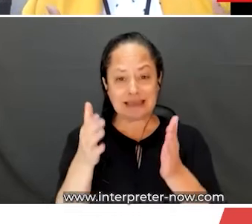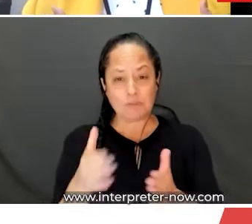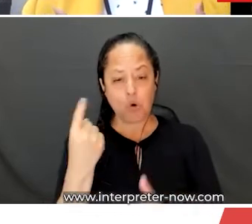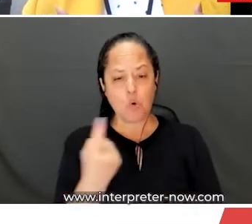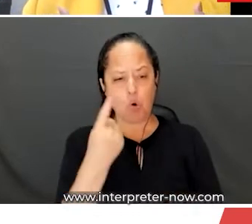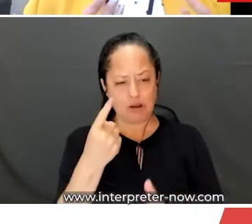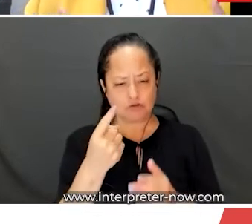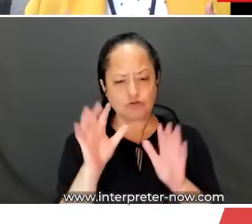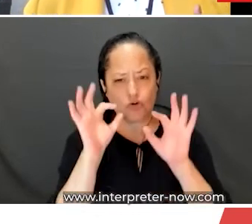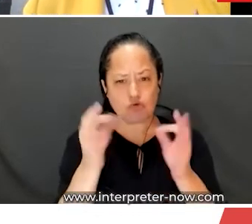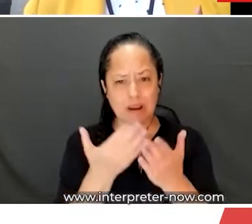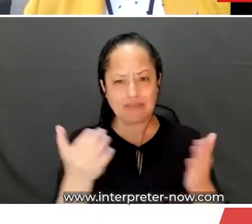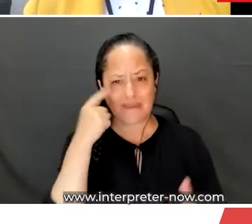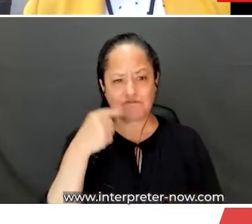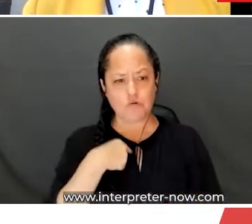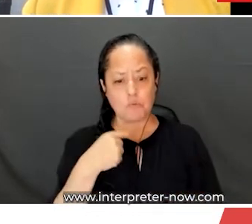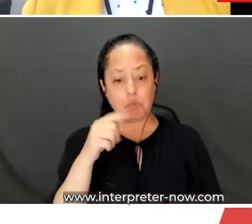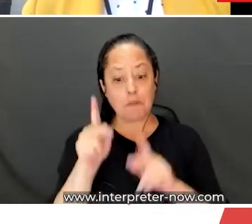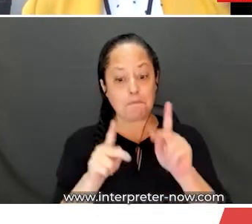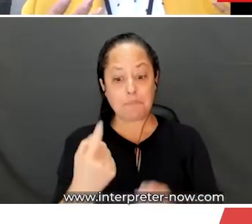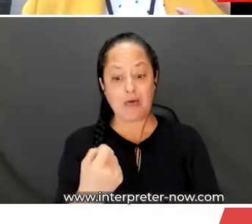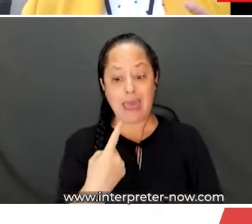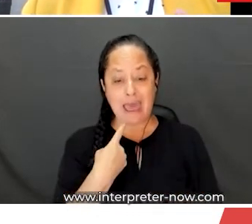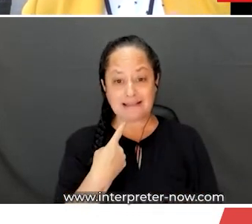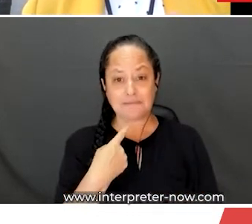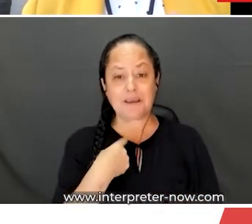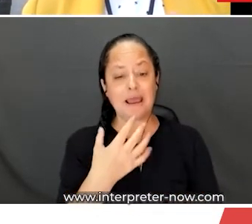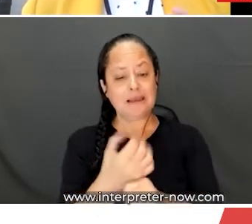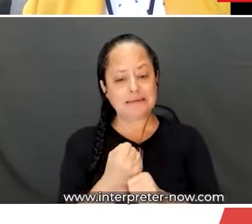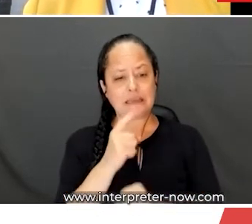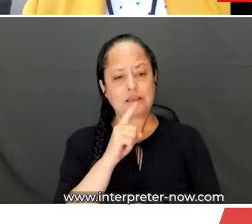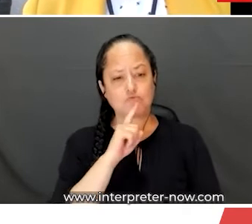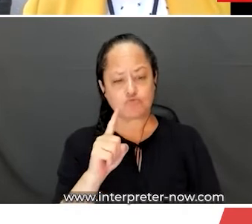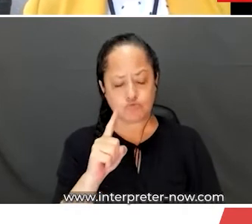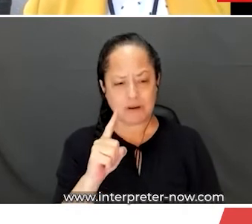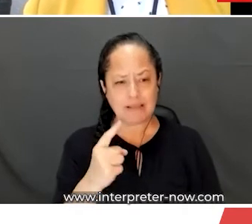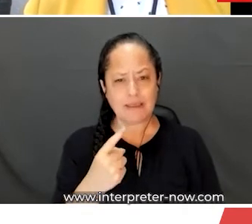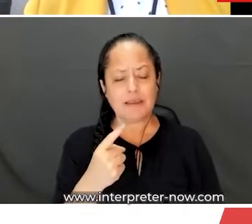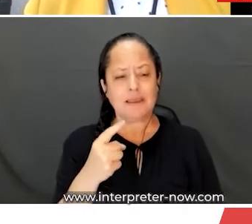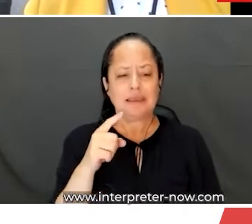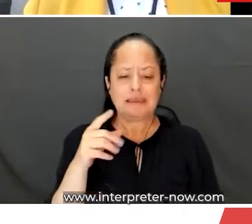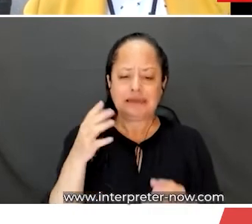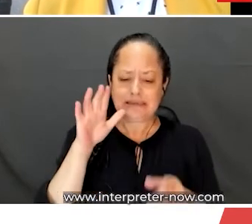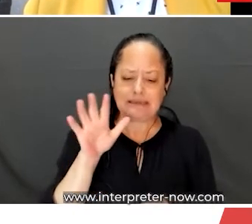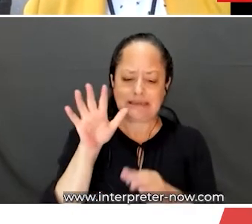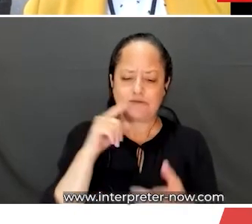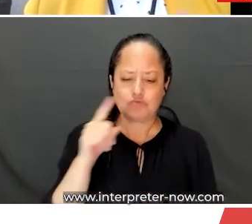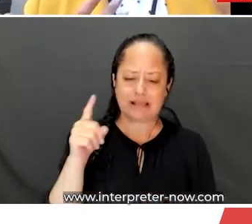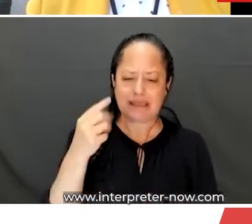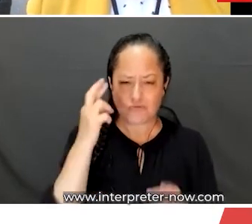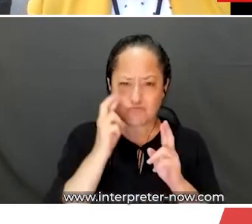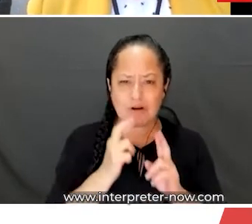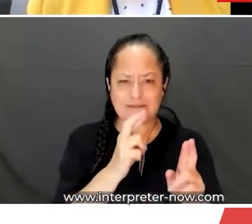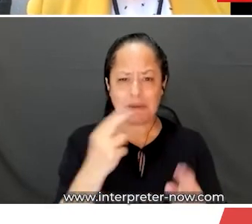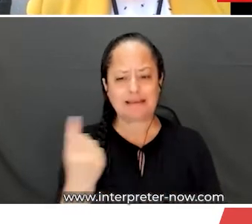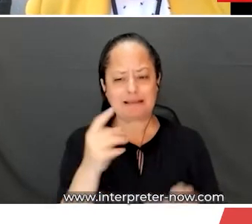such a great thing for me. Even when people ask me, I take it as really a compliment and a sign of deep respect when somebody is